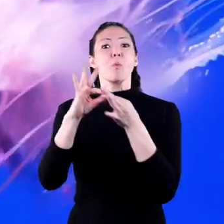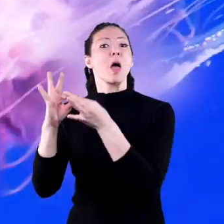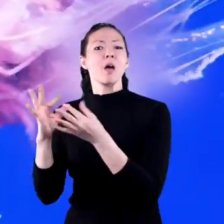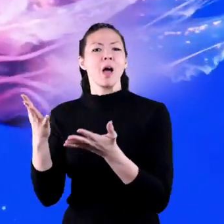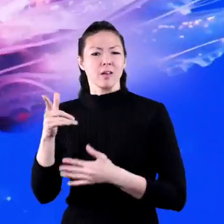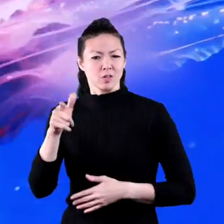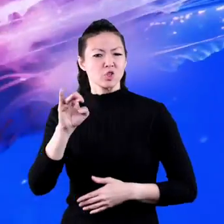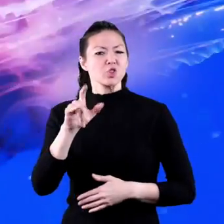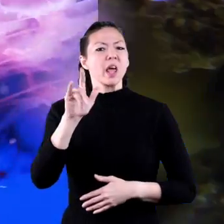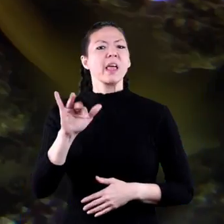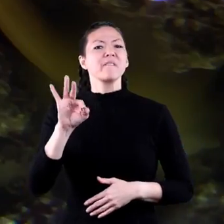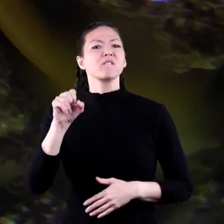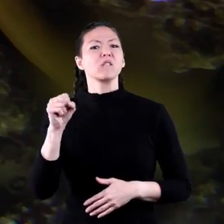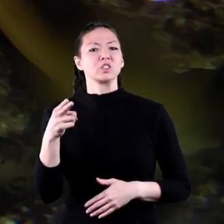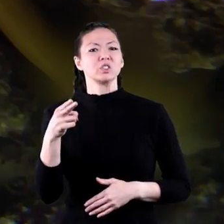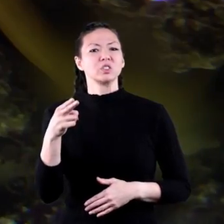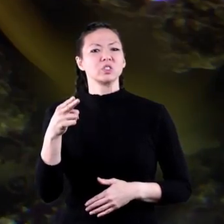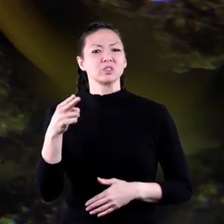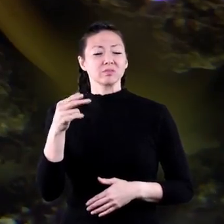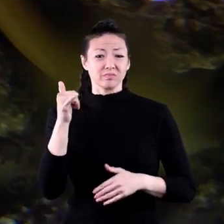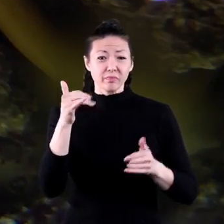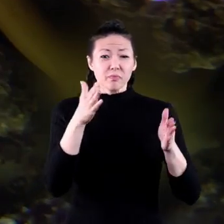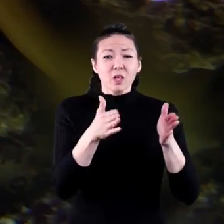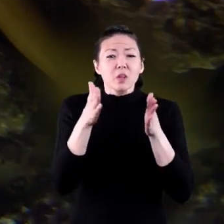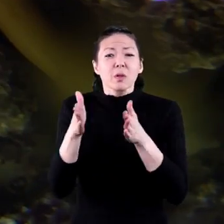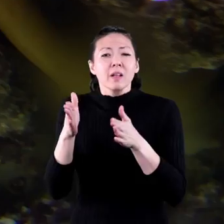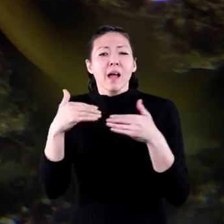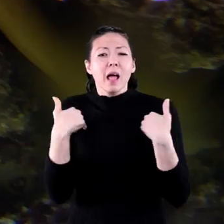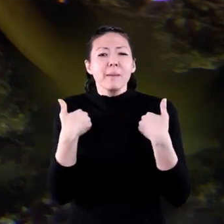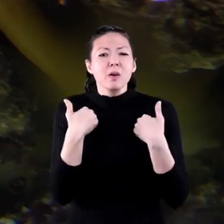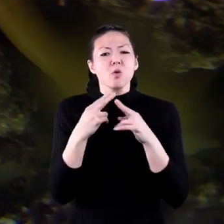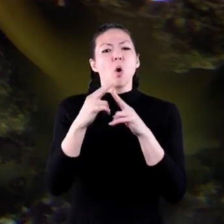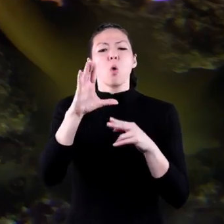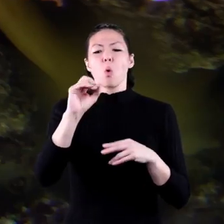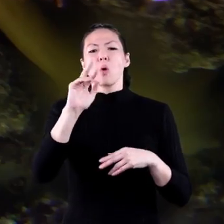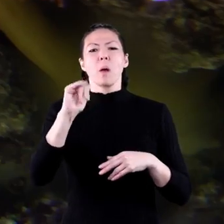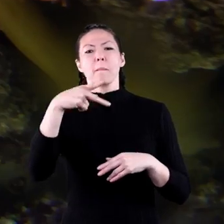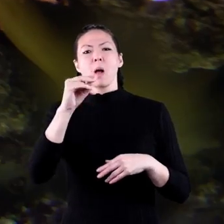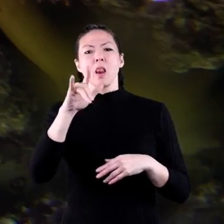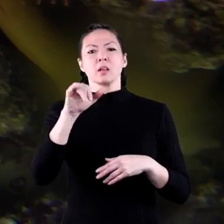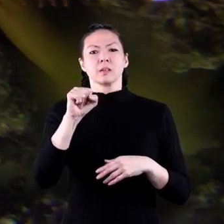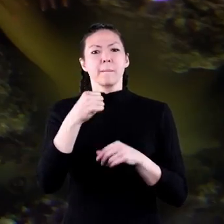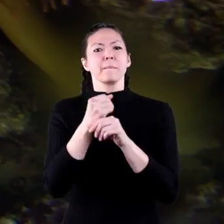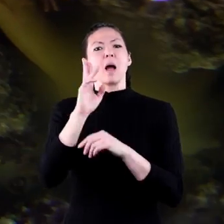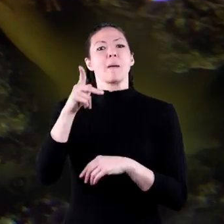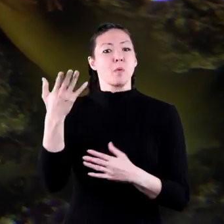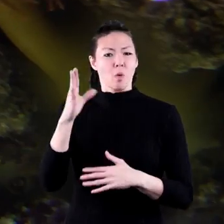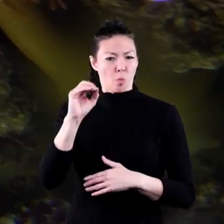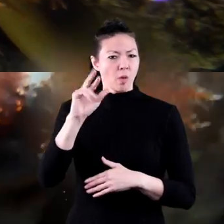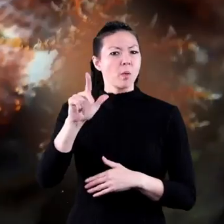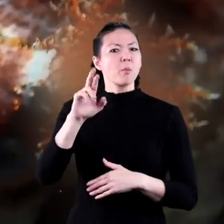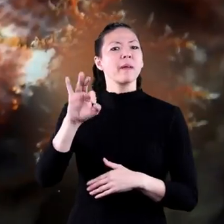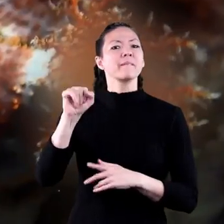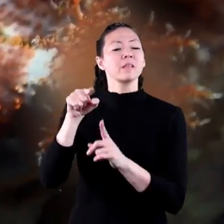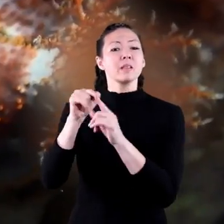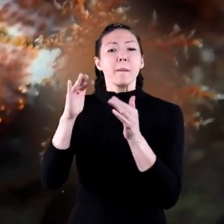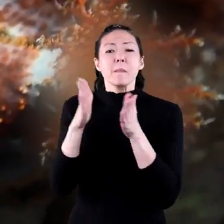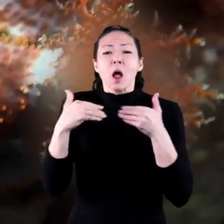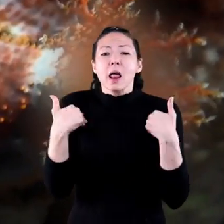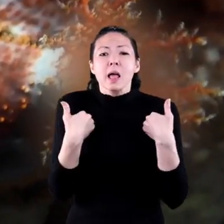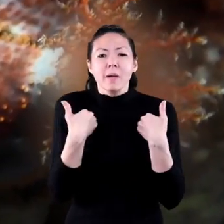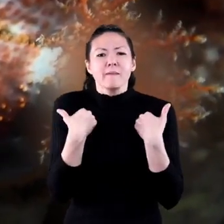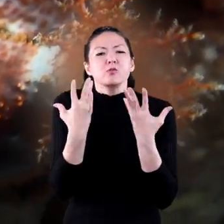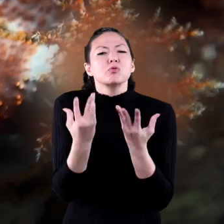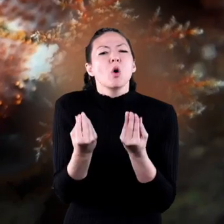related to jellyfish. Tiny individual animals called coral polyps make up coral reefs. These small